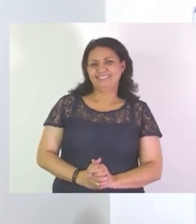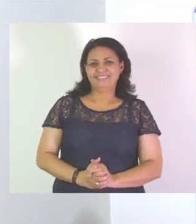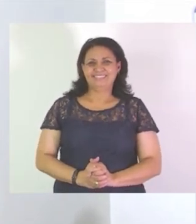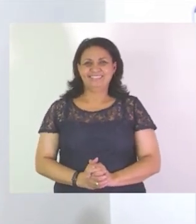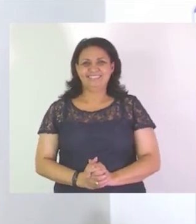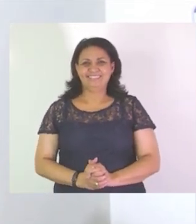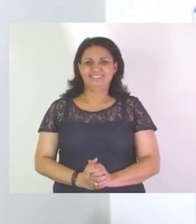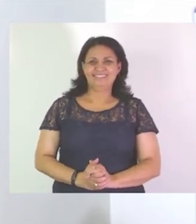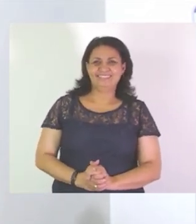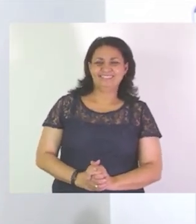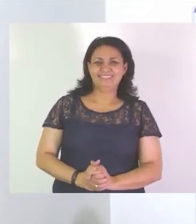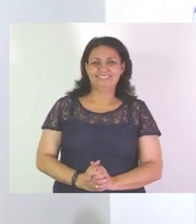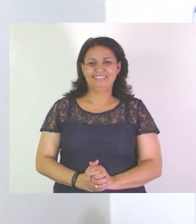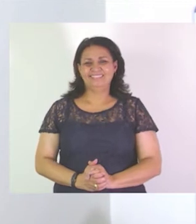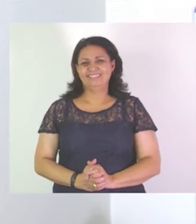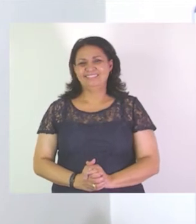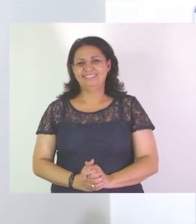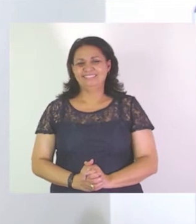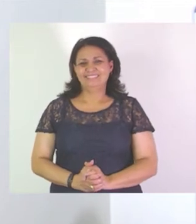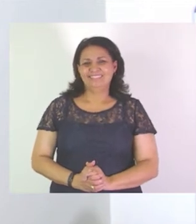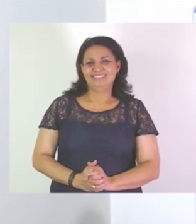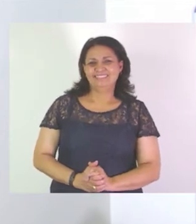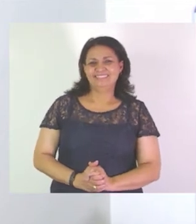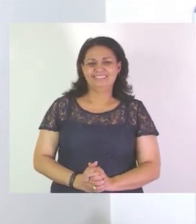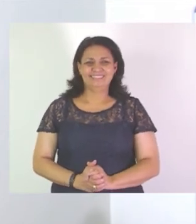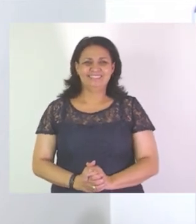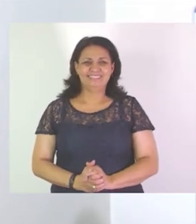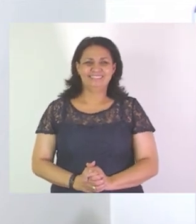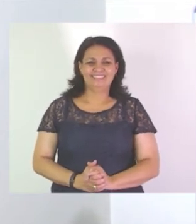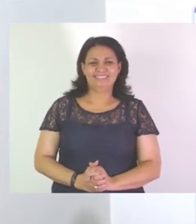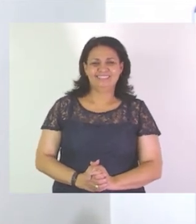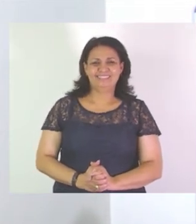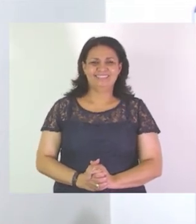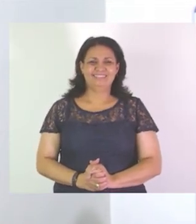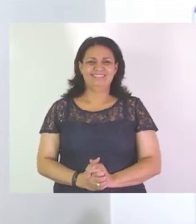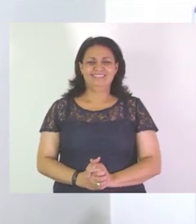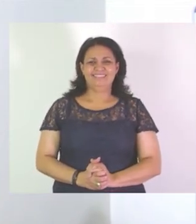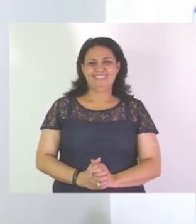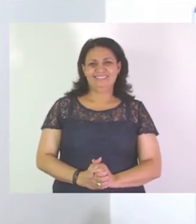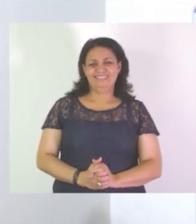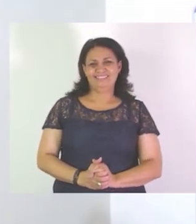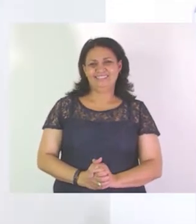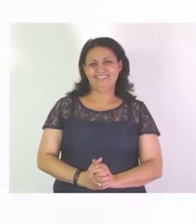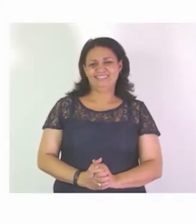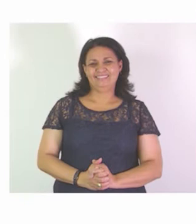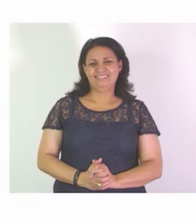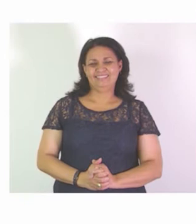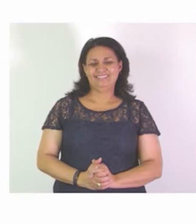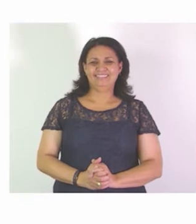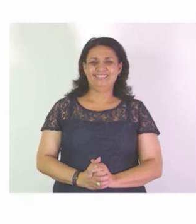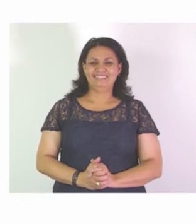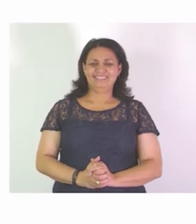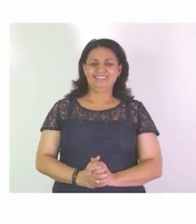words. MP Ink says, in words, he belongs to Mr. I. There we go.